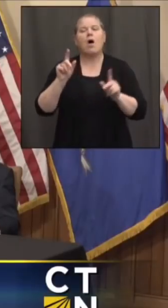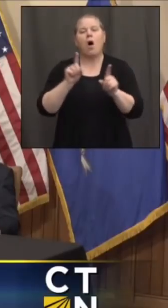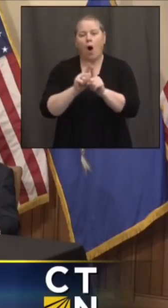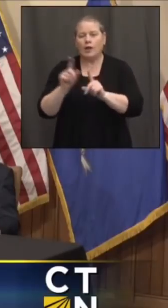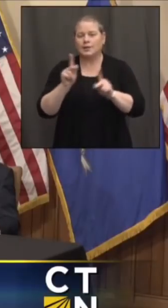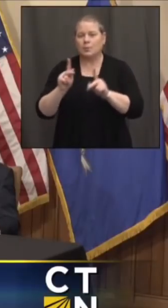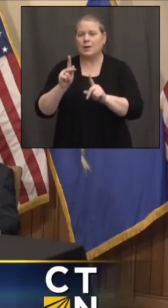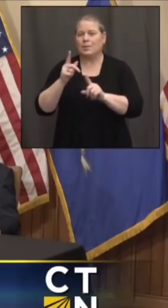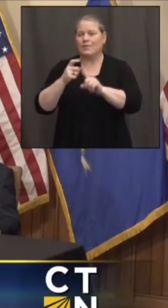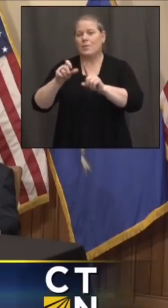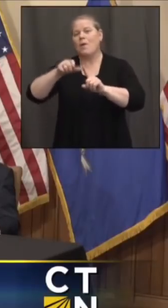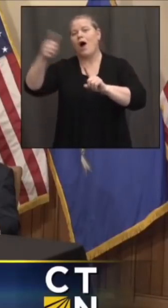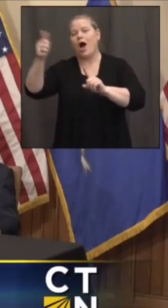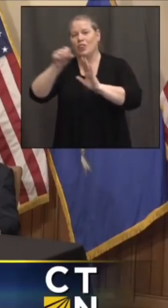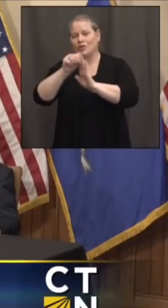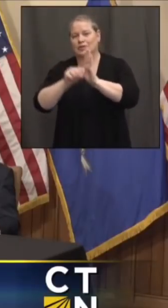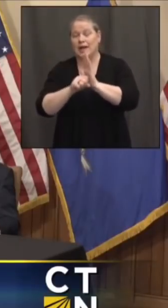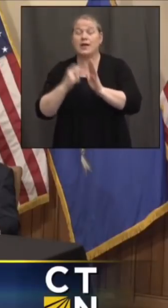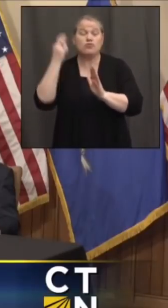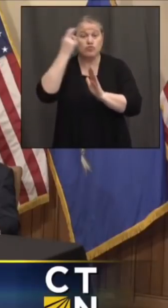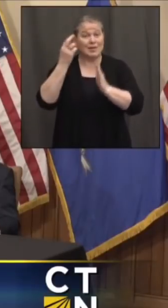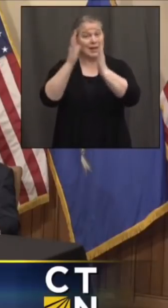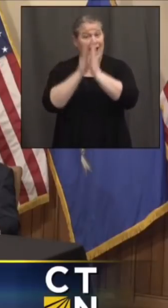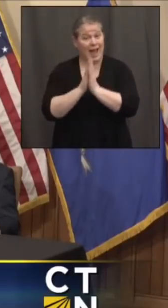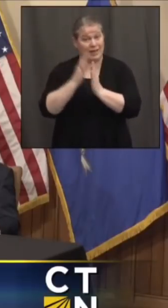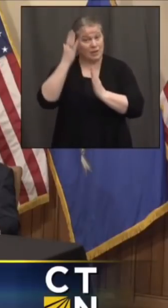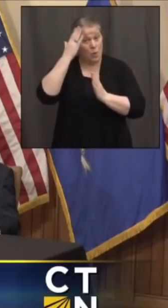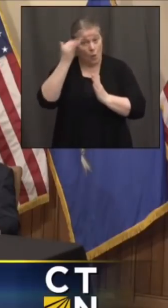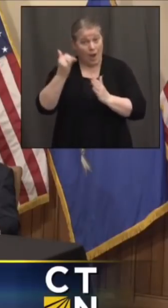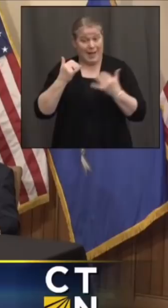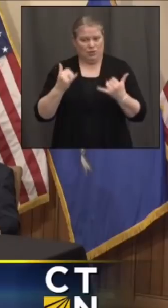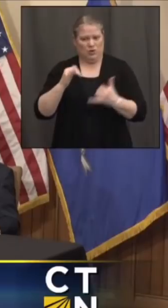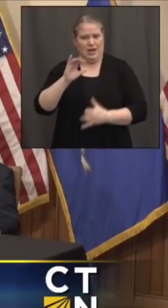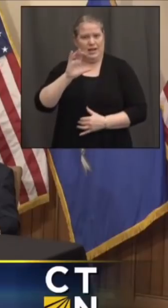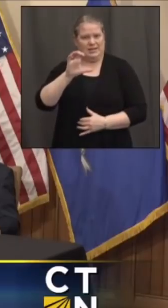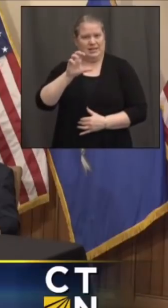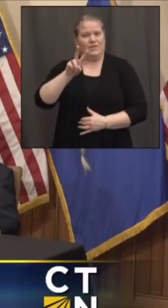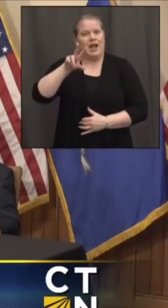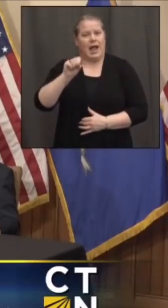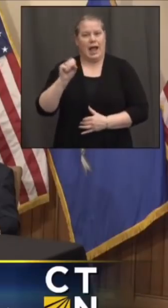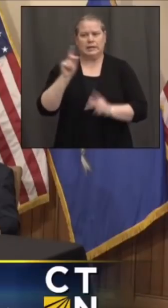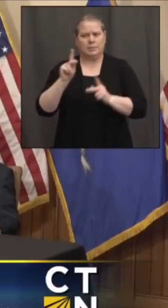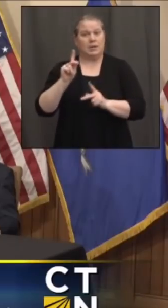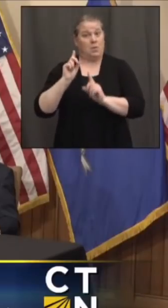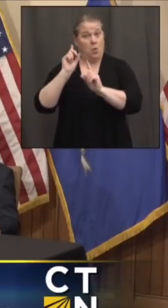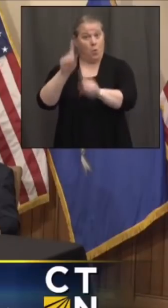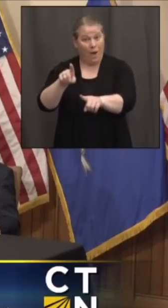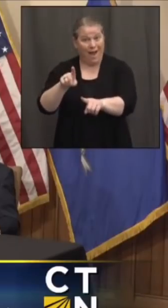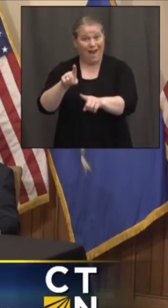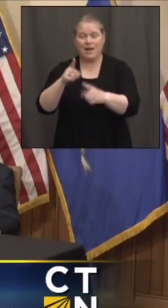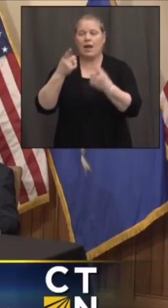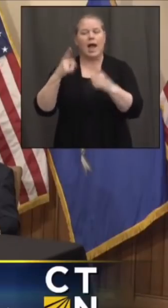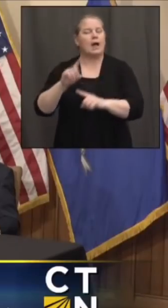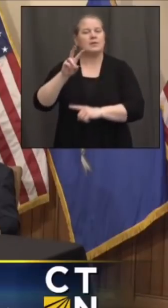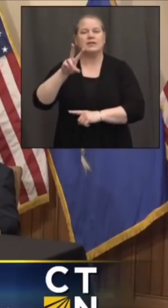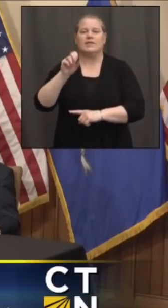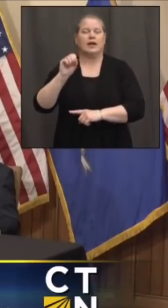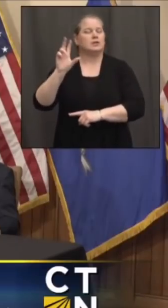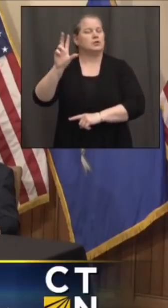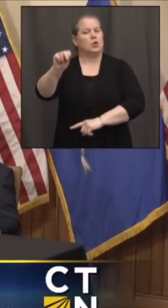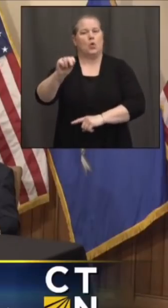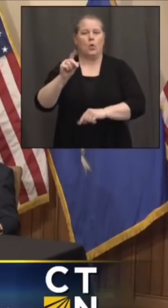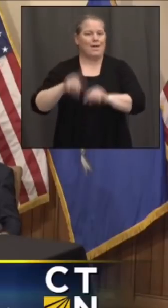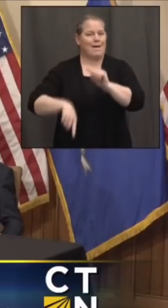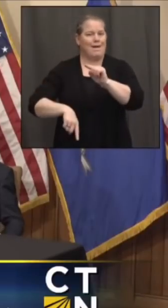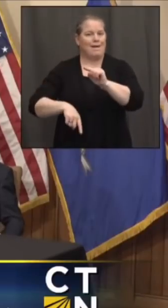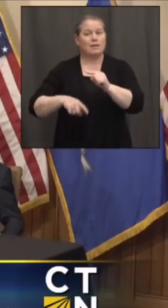there were people at CVS today who were recently turned away. So can you talk a little bit more about that filtering process for those private